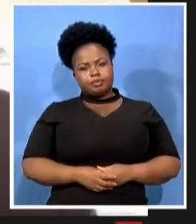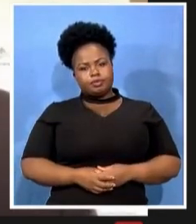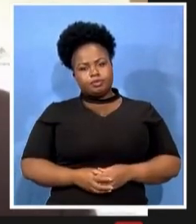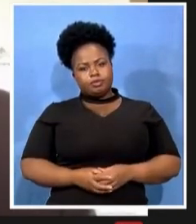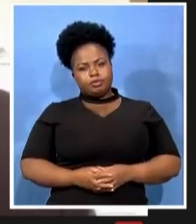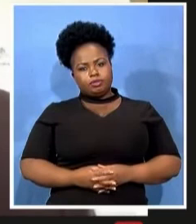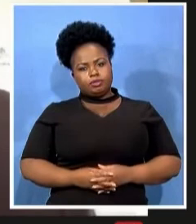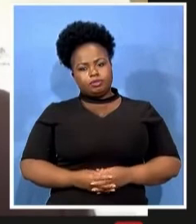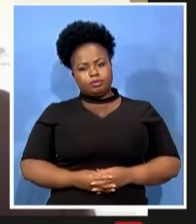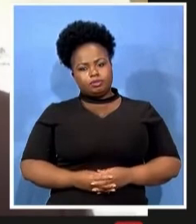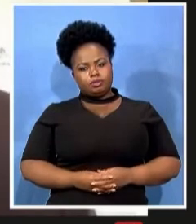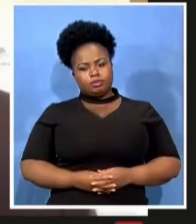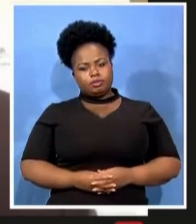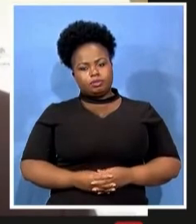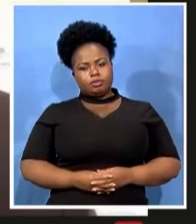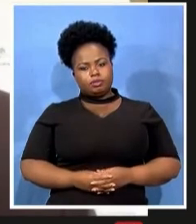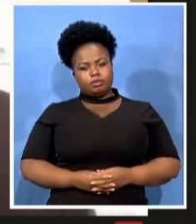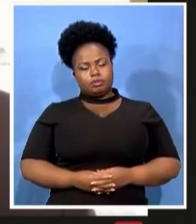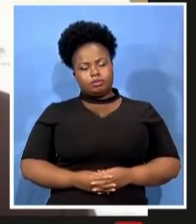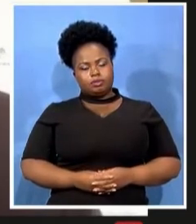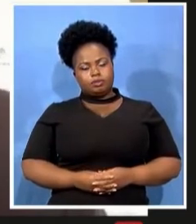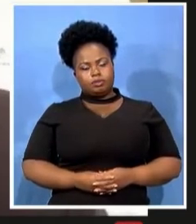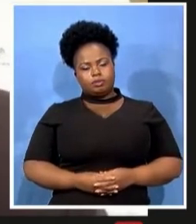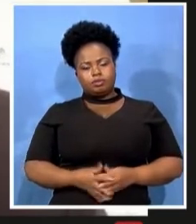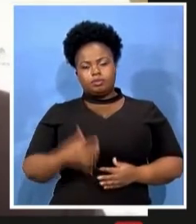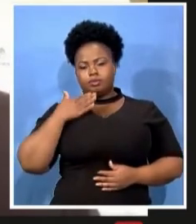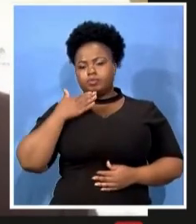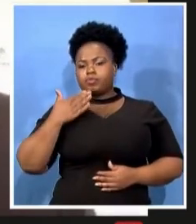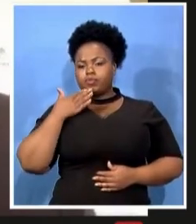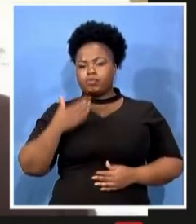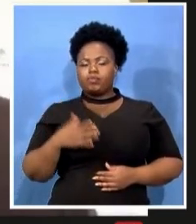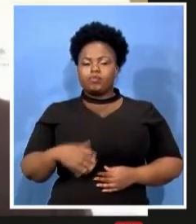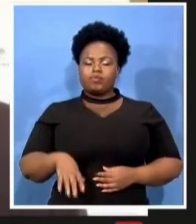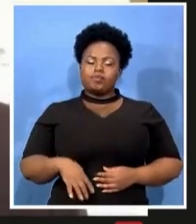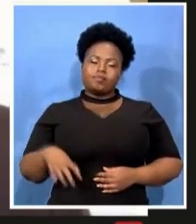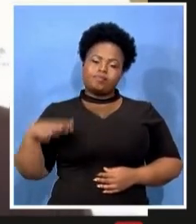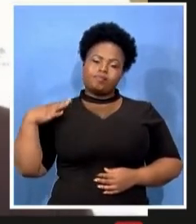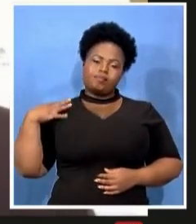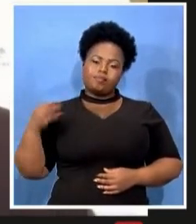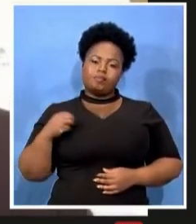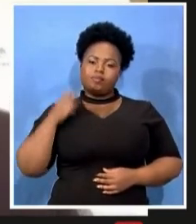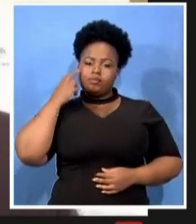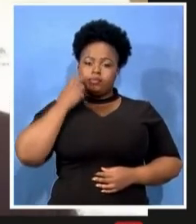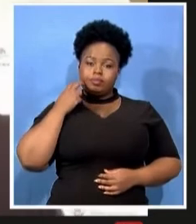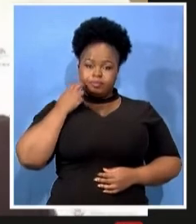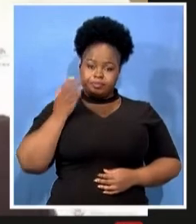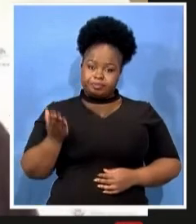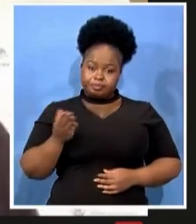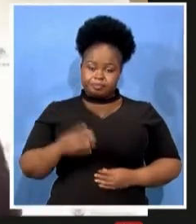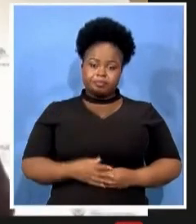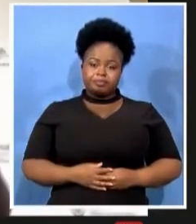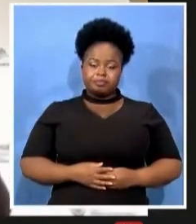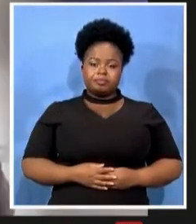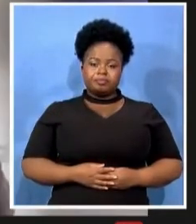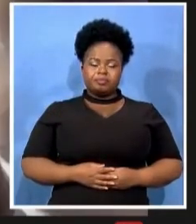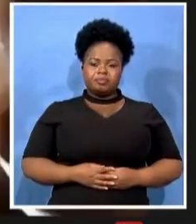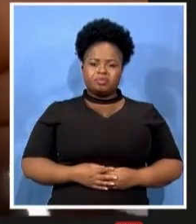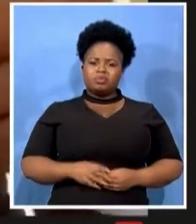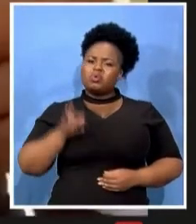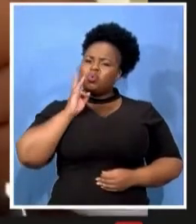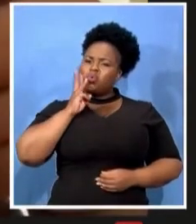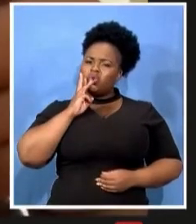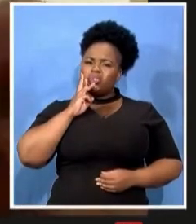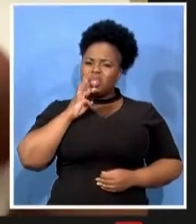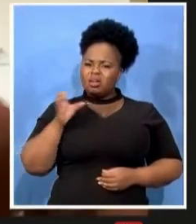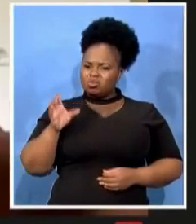Okay, thank you very much, Minister Mkhize. Mkhize, you must have a big glass of water next to you. You made a